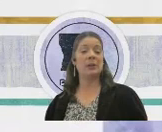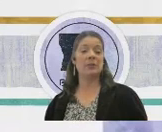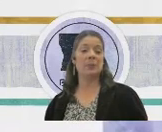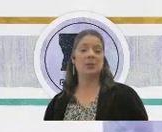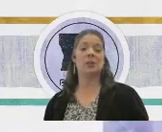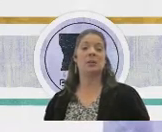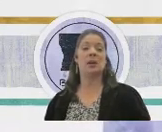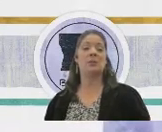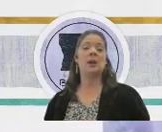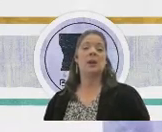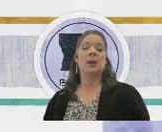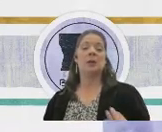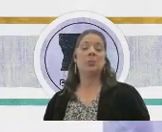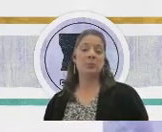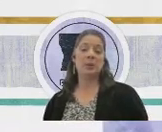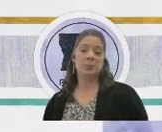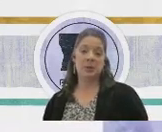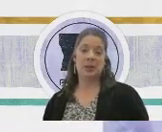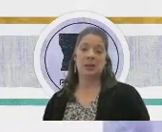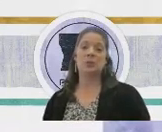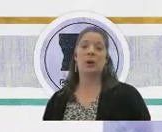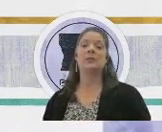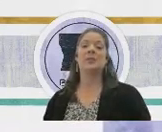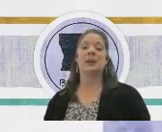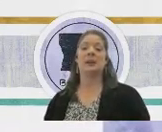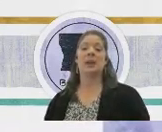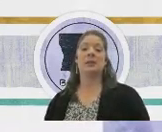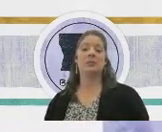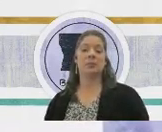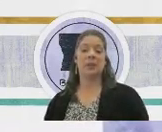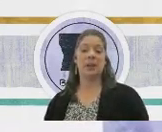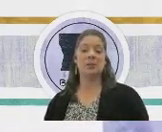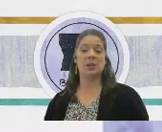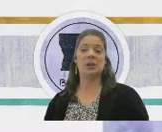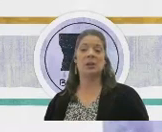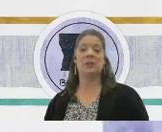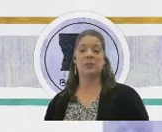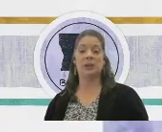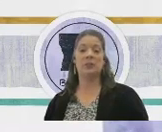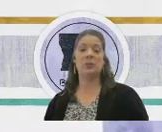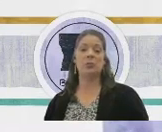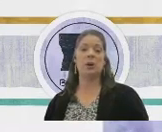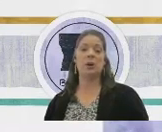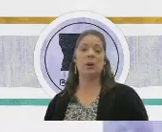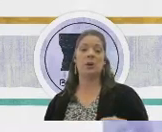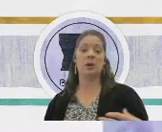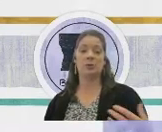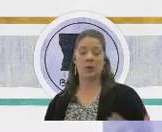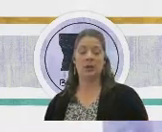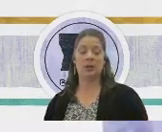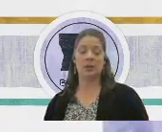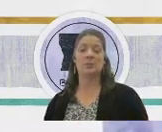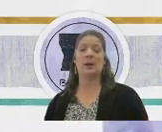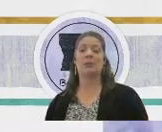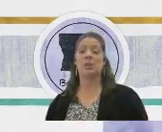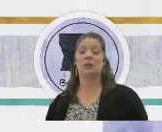Some other information, employment in a pre-K-12 setting and for certification, if you are